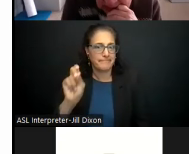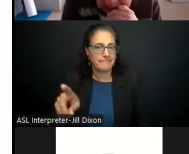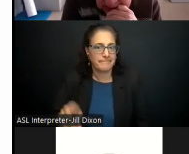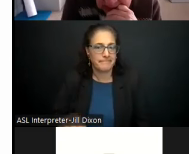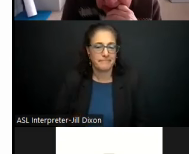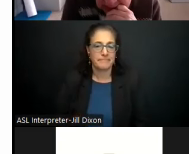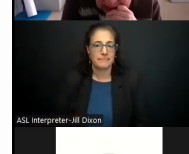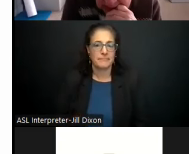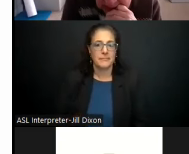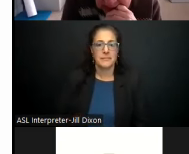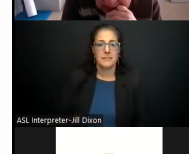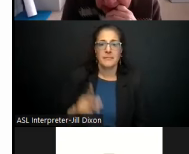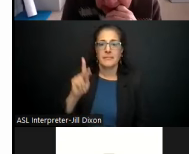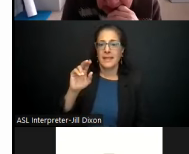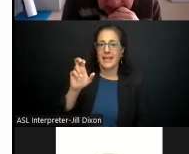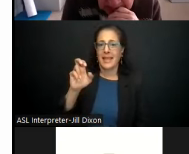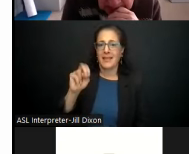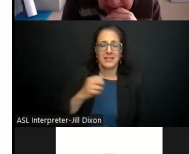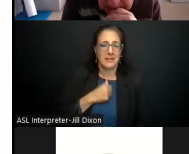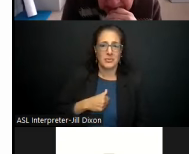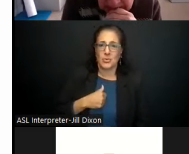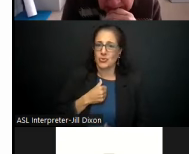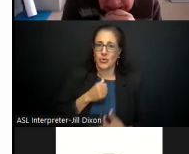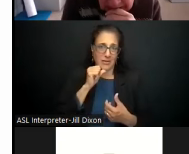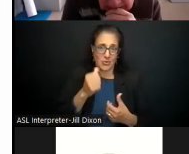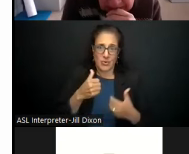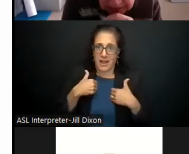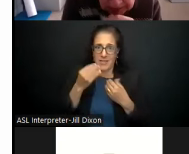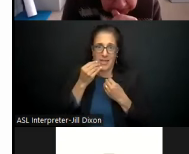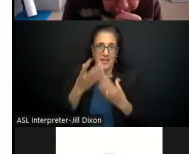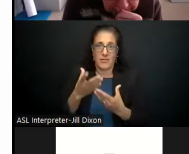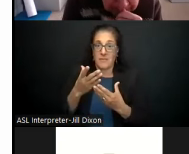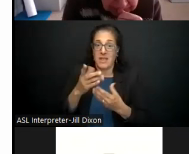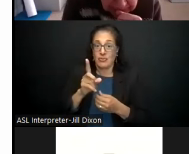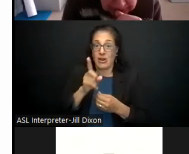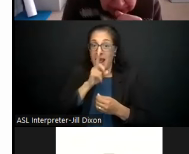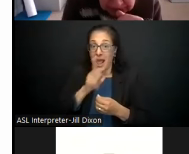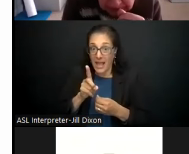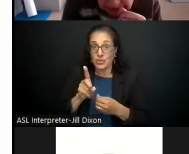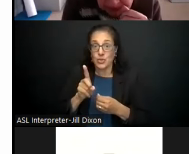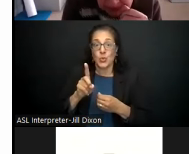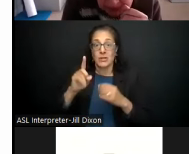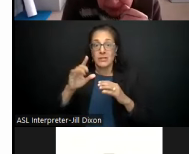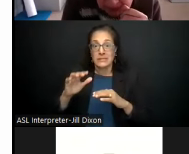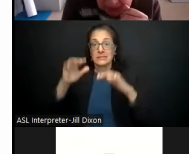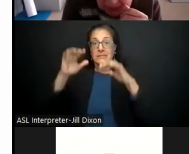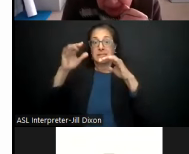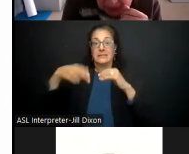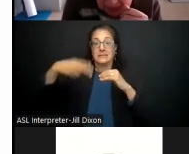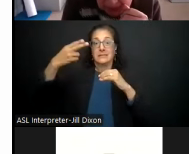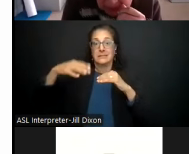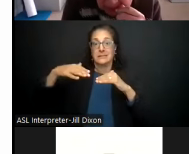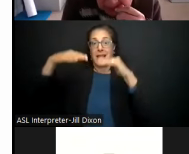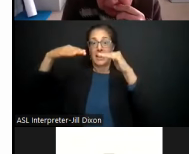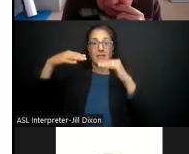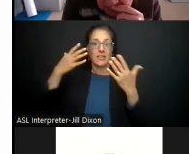Bill, I'm sorry, I don't have that off the top of my head of what the actual elevation